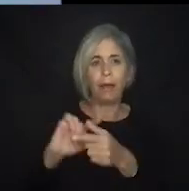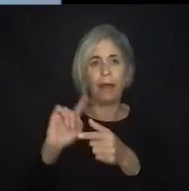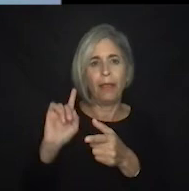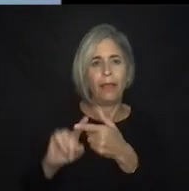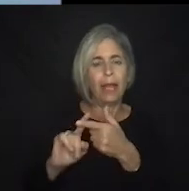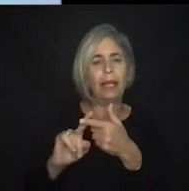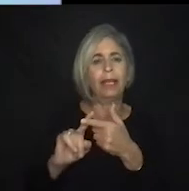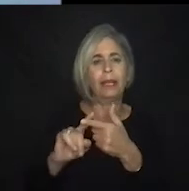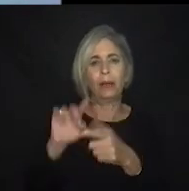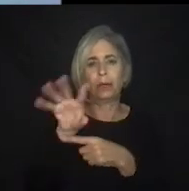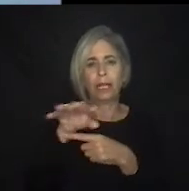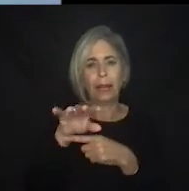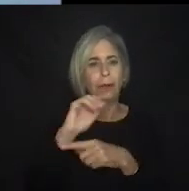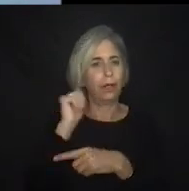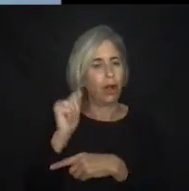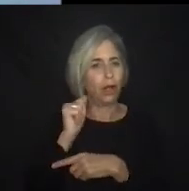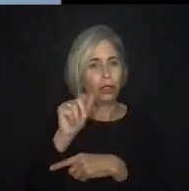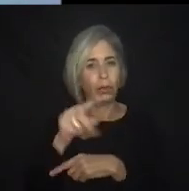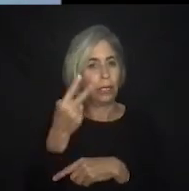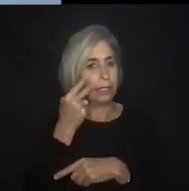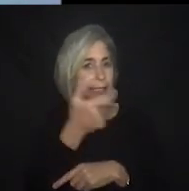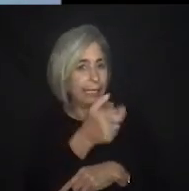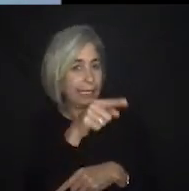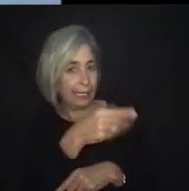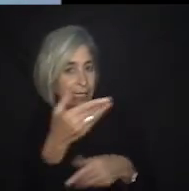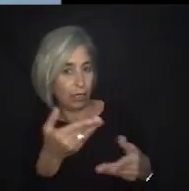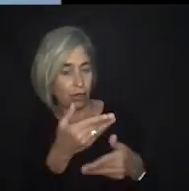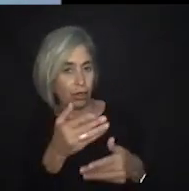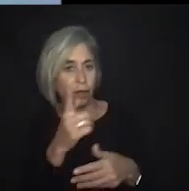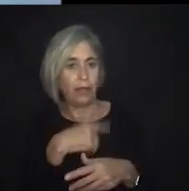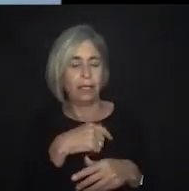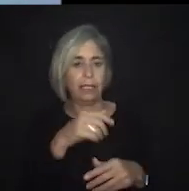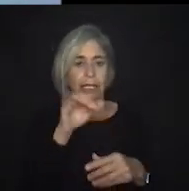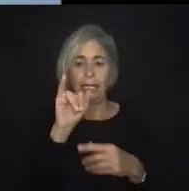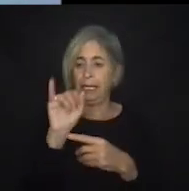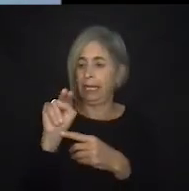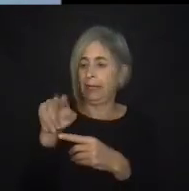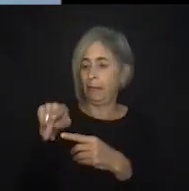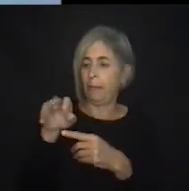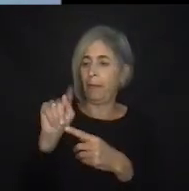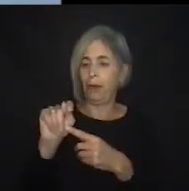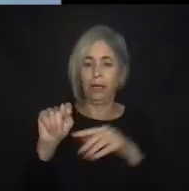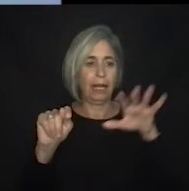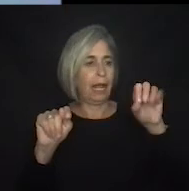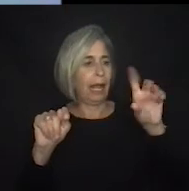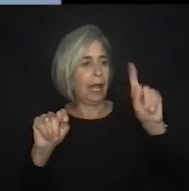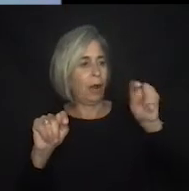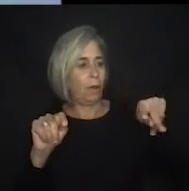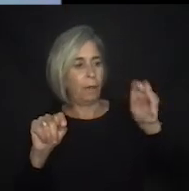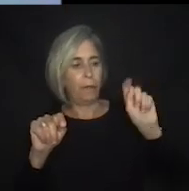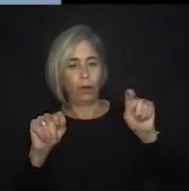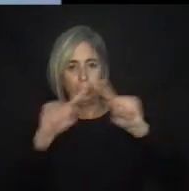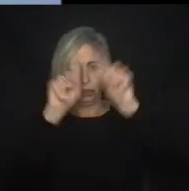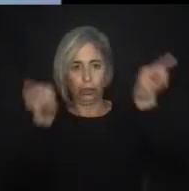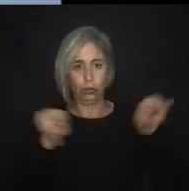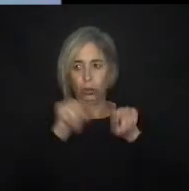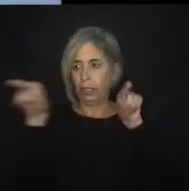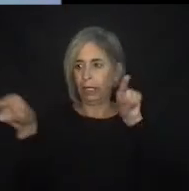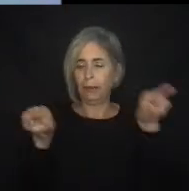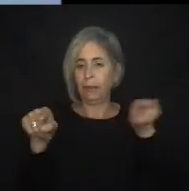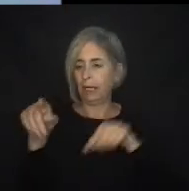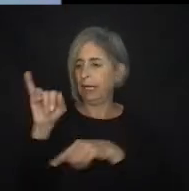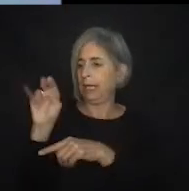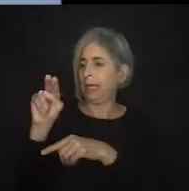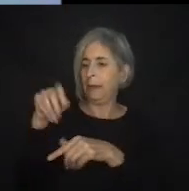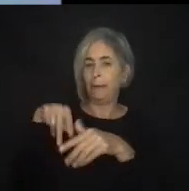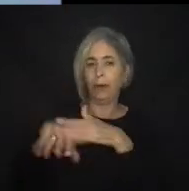our camera and audio. As you can see here, there is an input and an output screen. So the input is showing me the